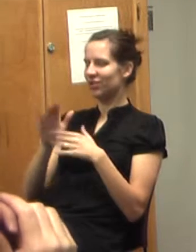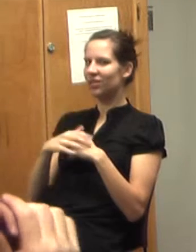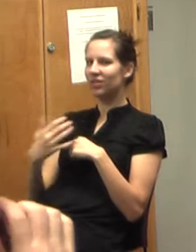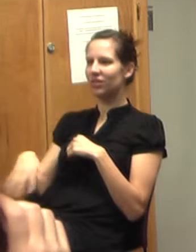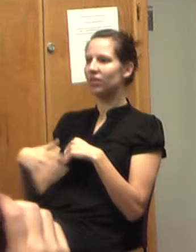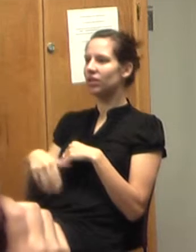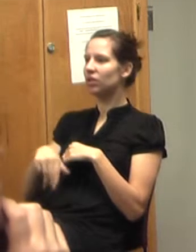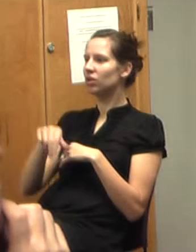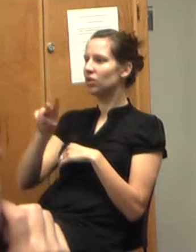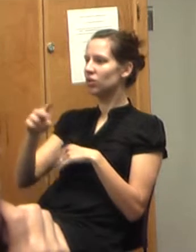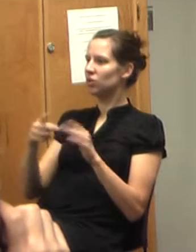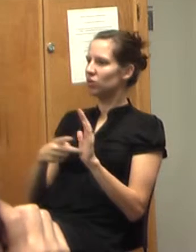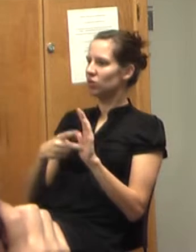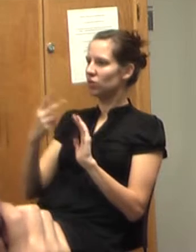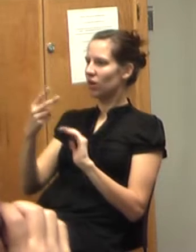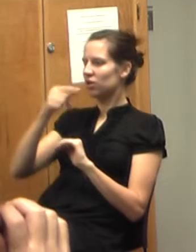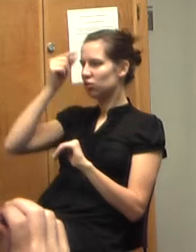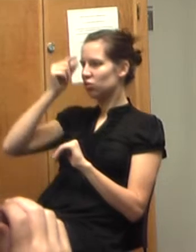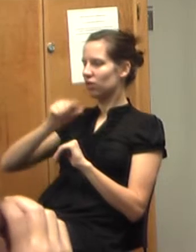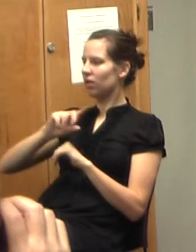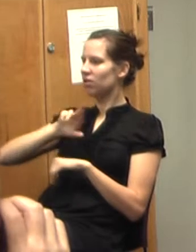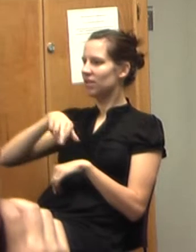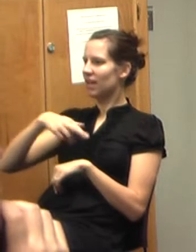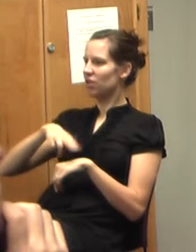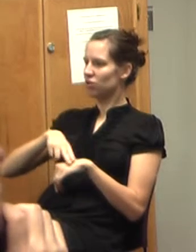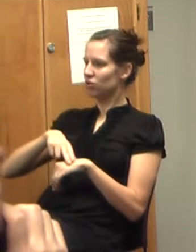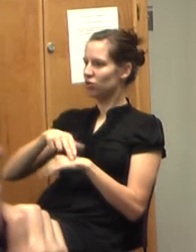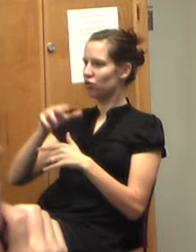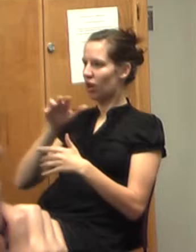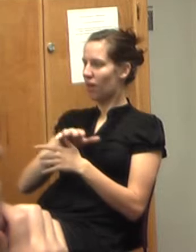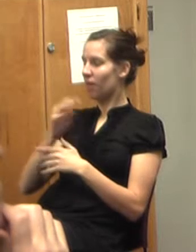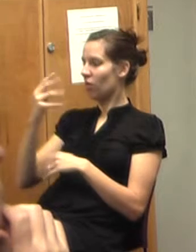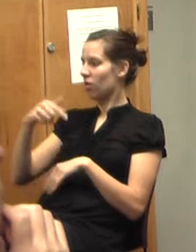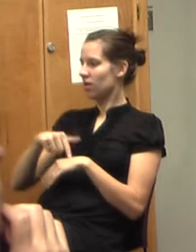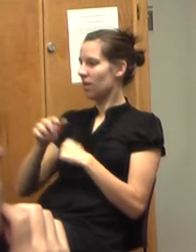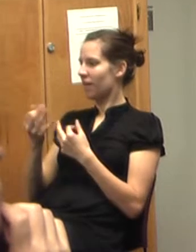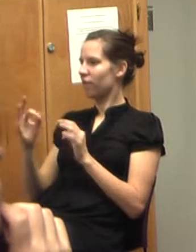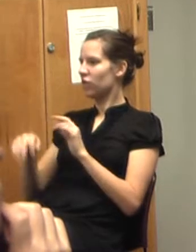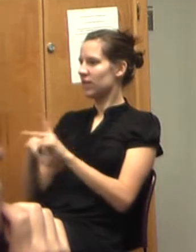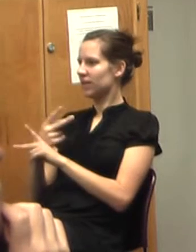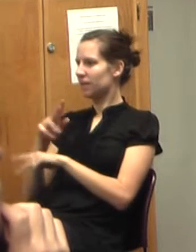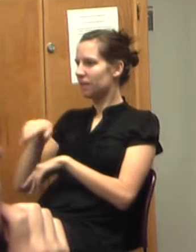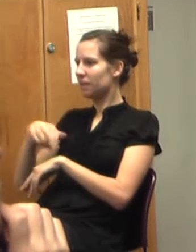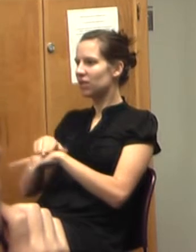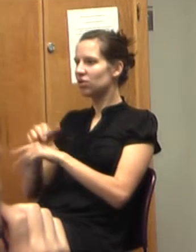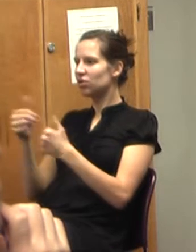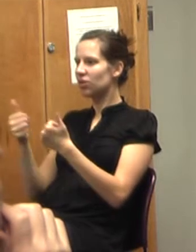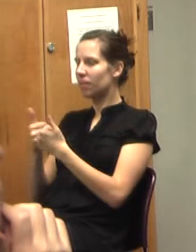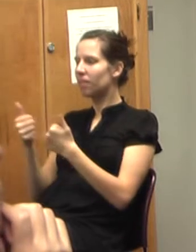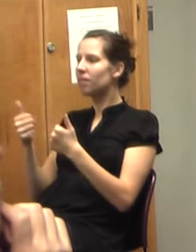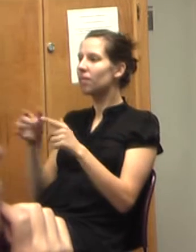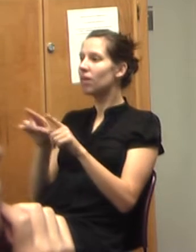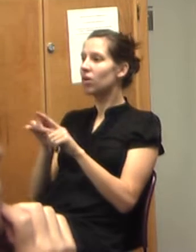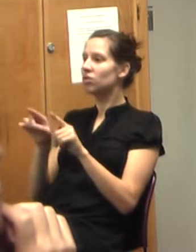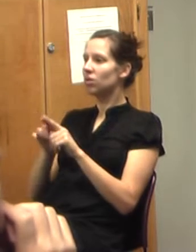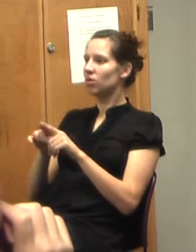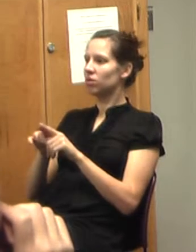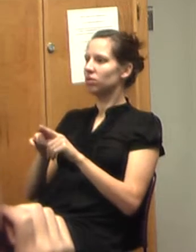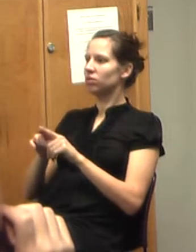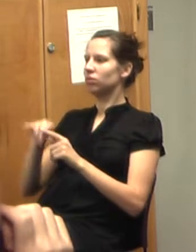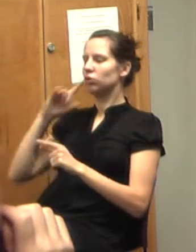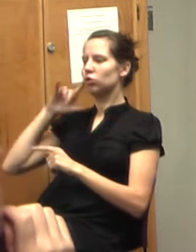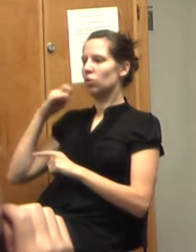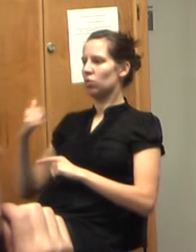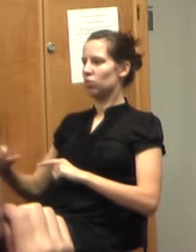a 2-time Greco national champ and a 4-time freestyle national champ, and also an Olympic gold medalist.